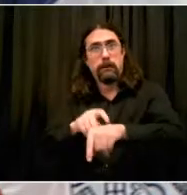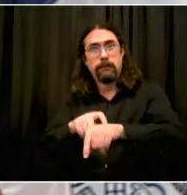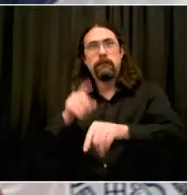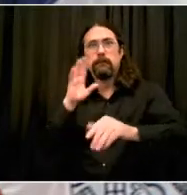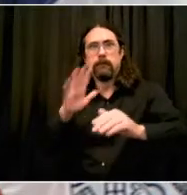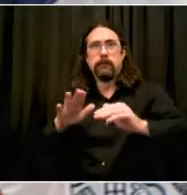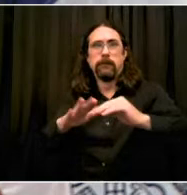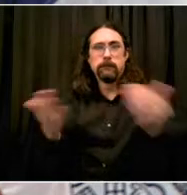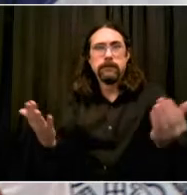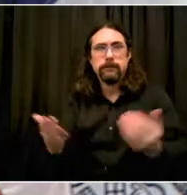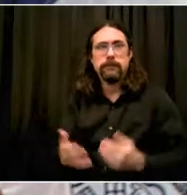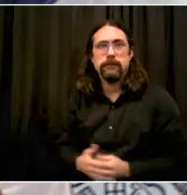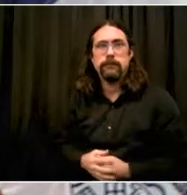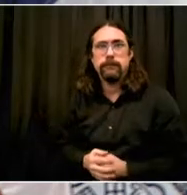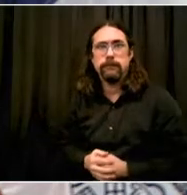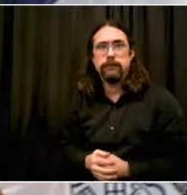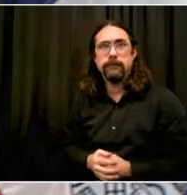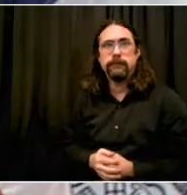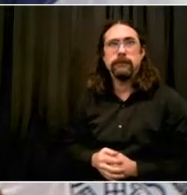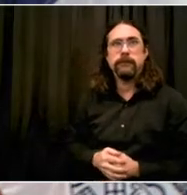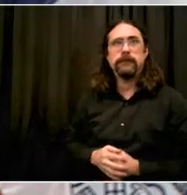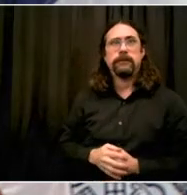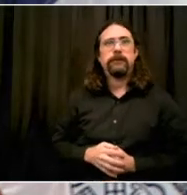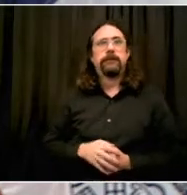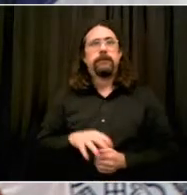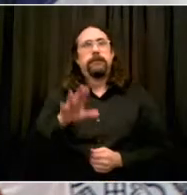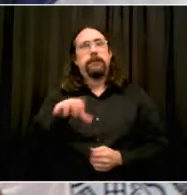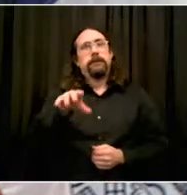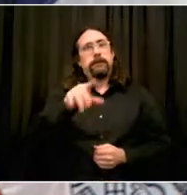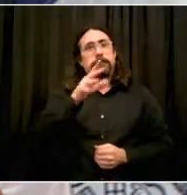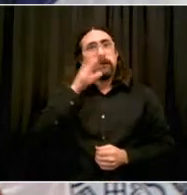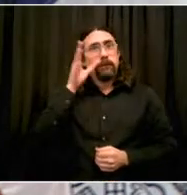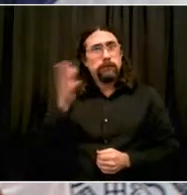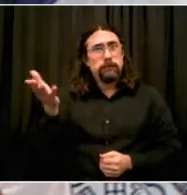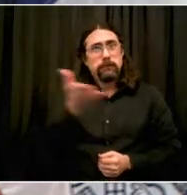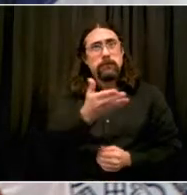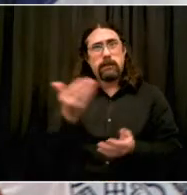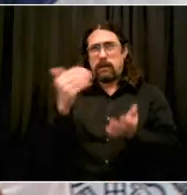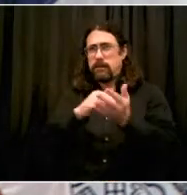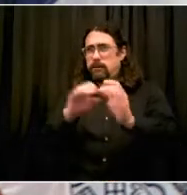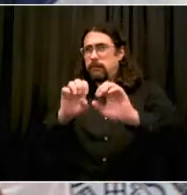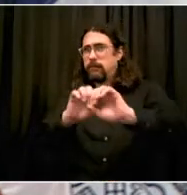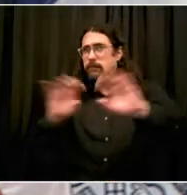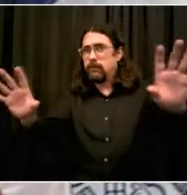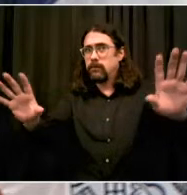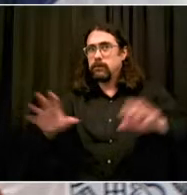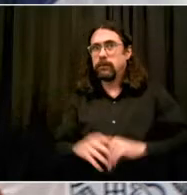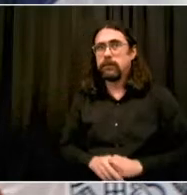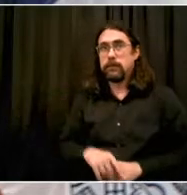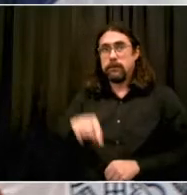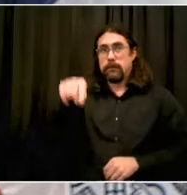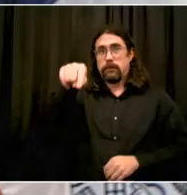the meantime, we'll fill in that blank, Christina, and make very clear what the plan is to come back.